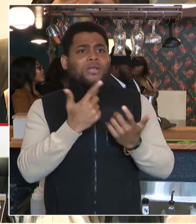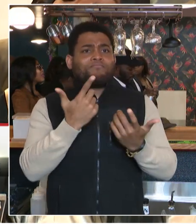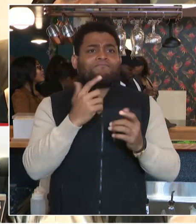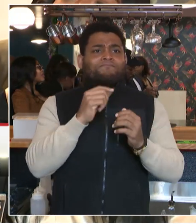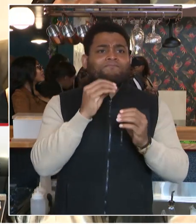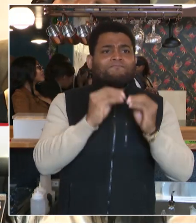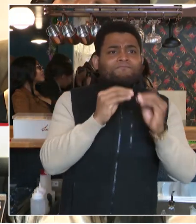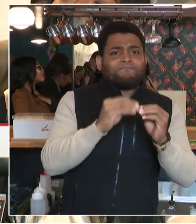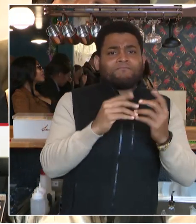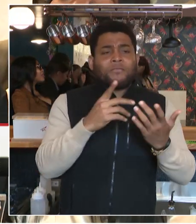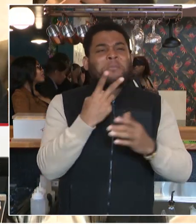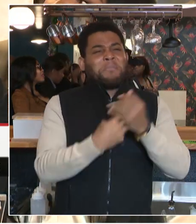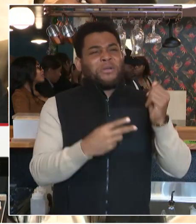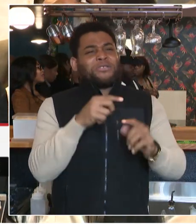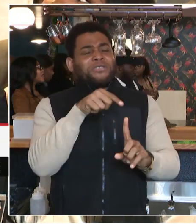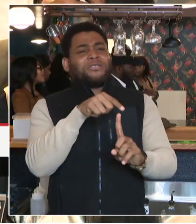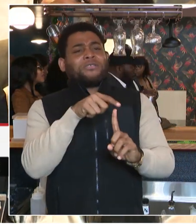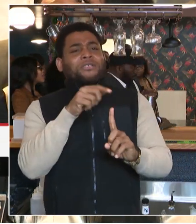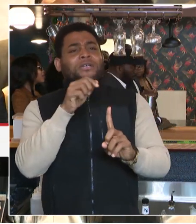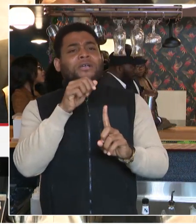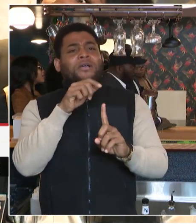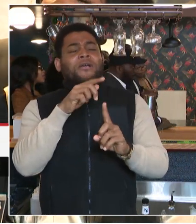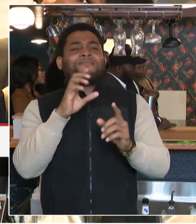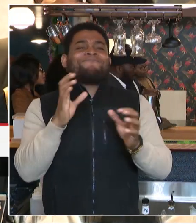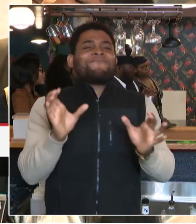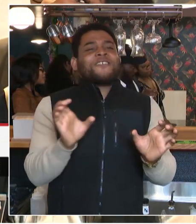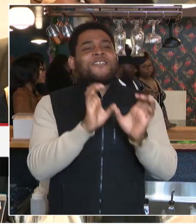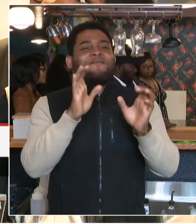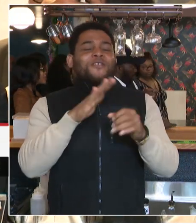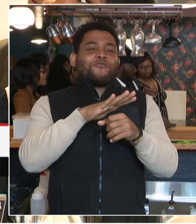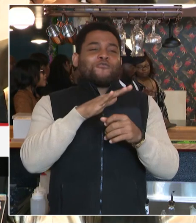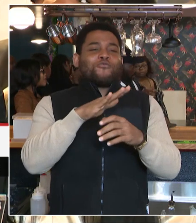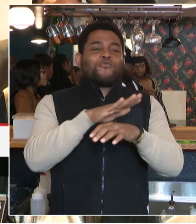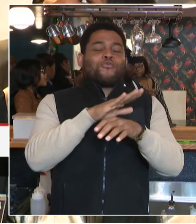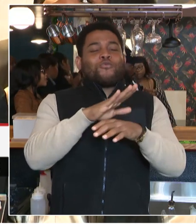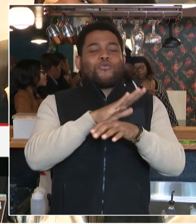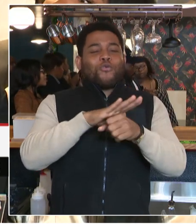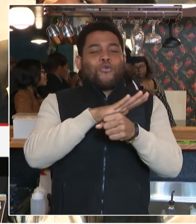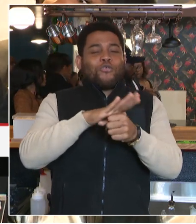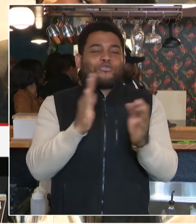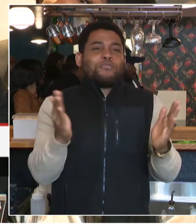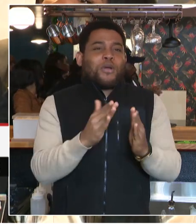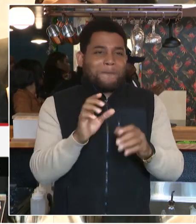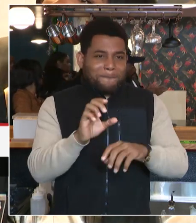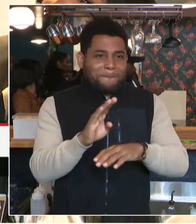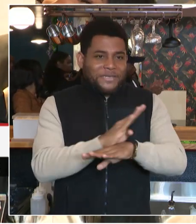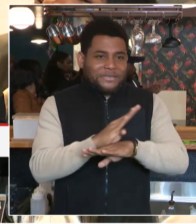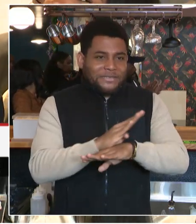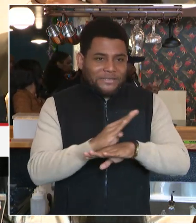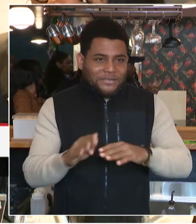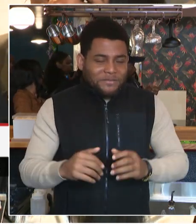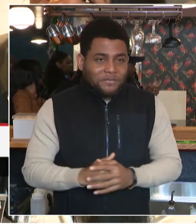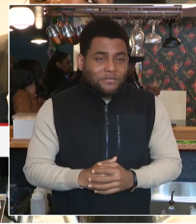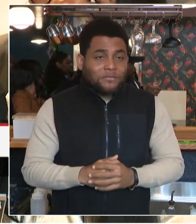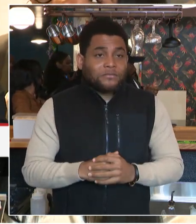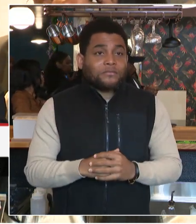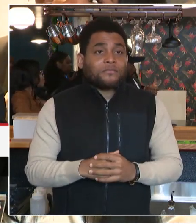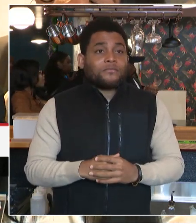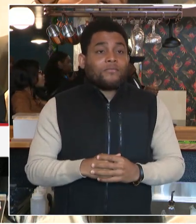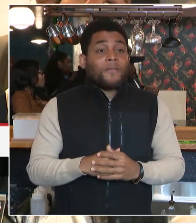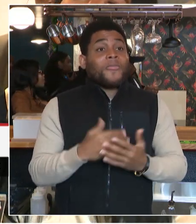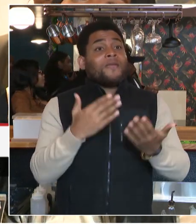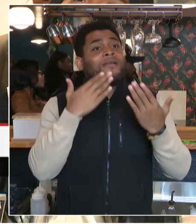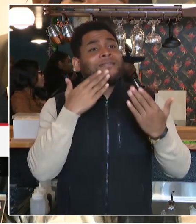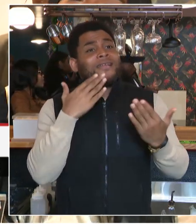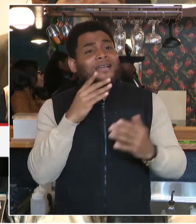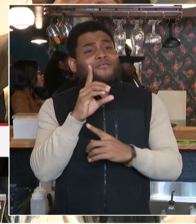So we made that wonderful connection. We started this project December 2021. Dontrell Smith, who helped me along